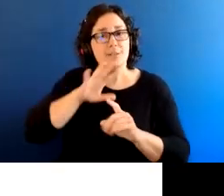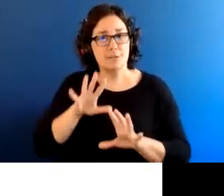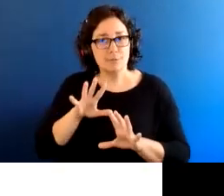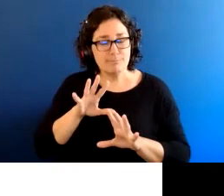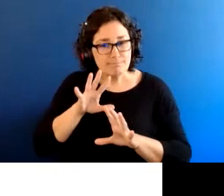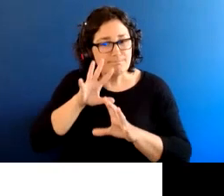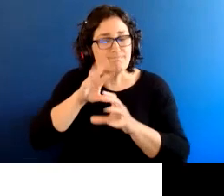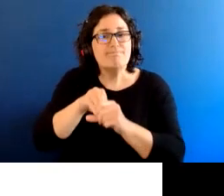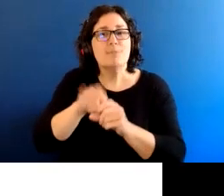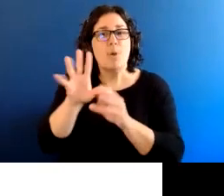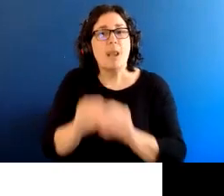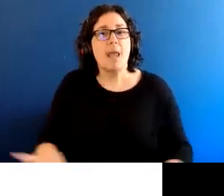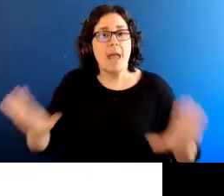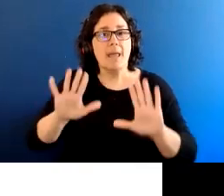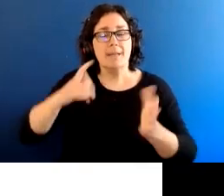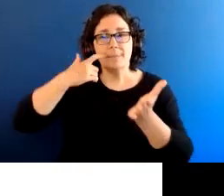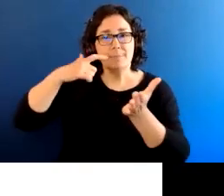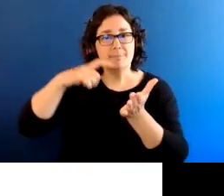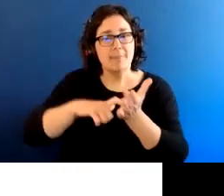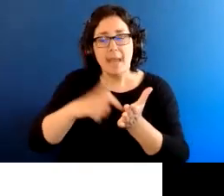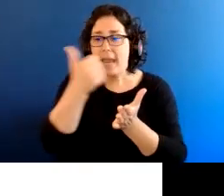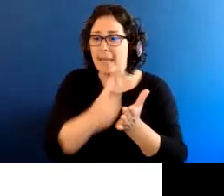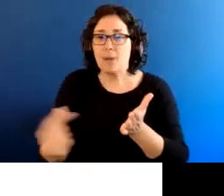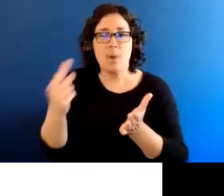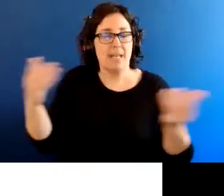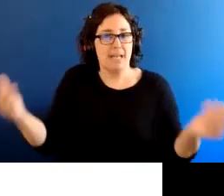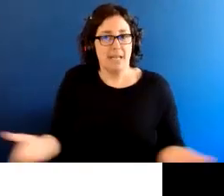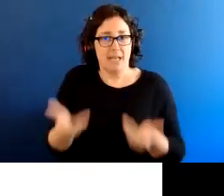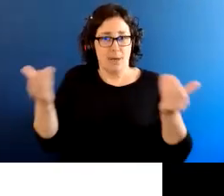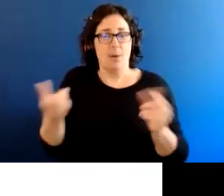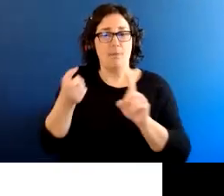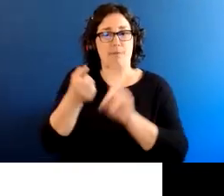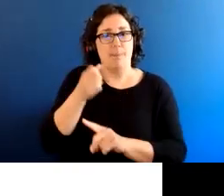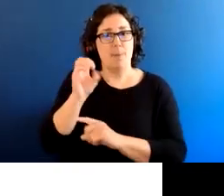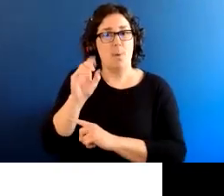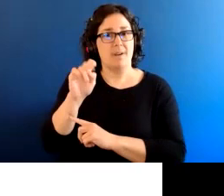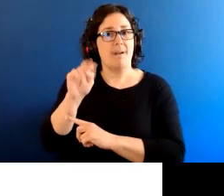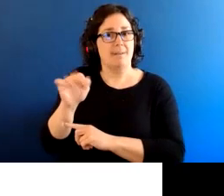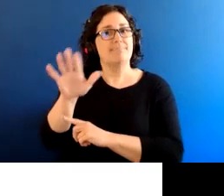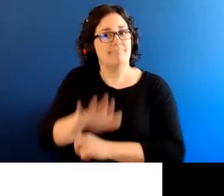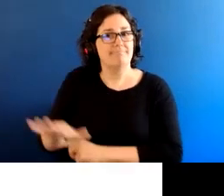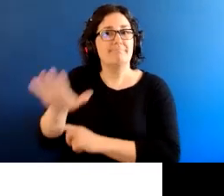land and acknowledge anyone who is from the Okanagan Nation.